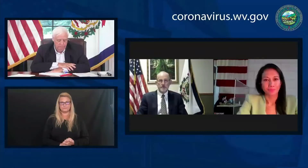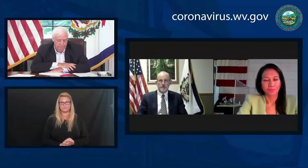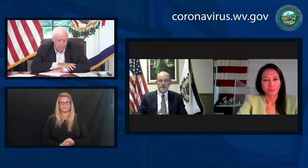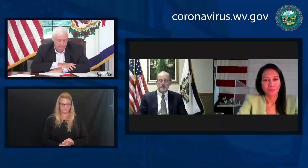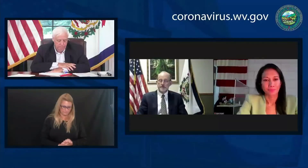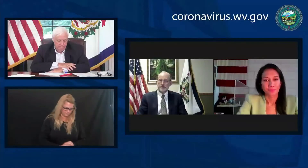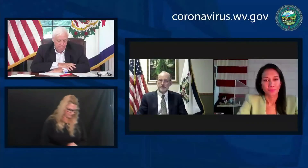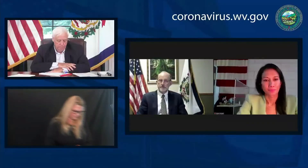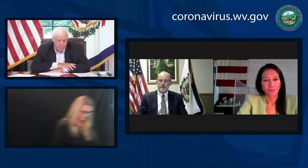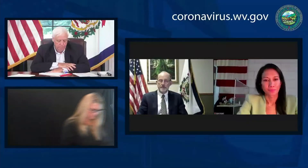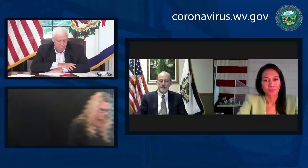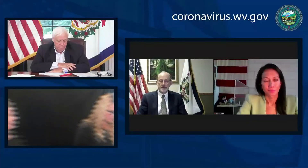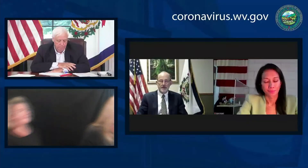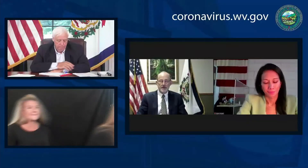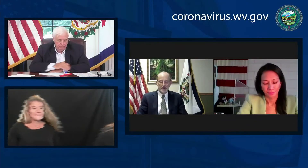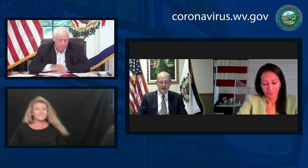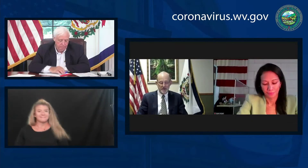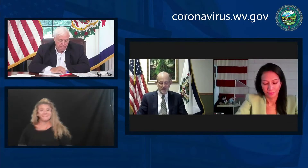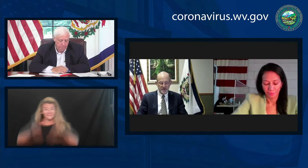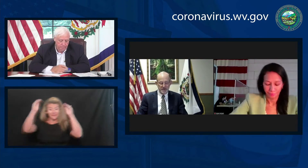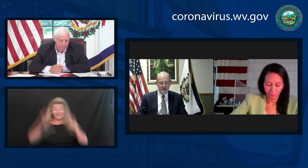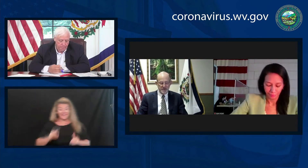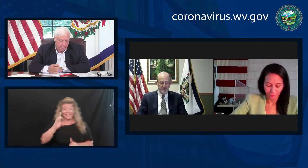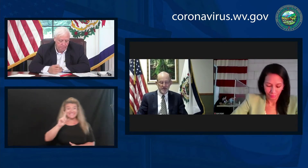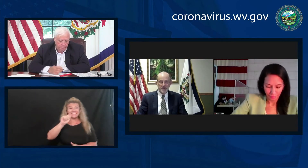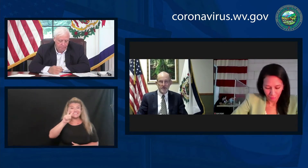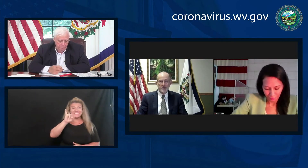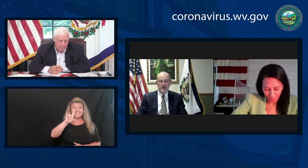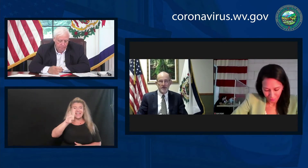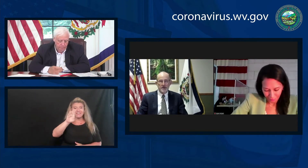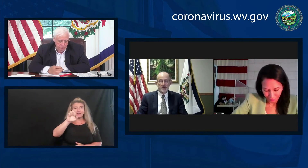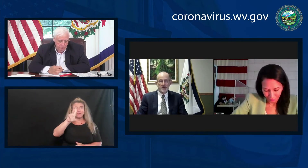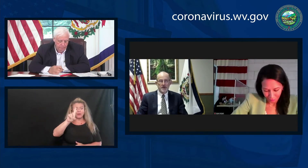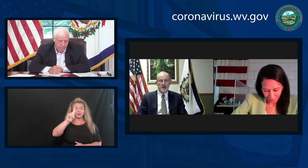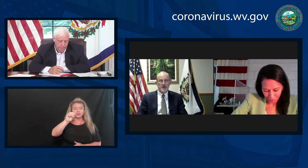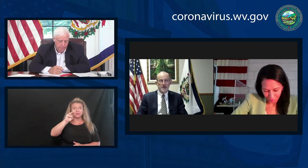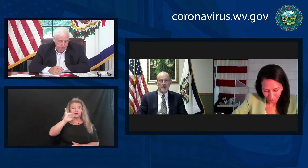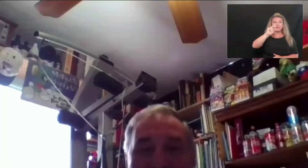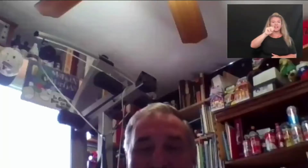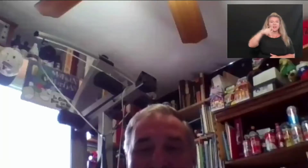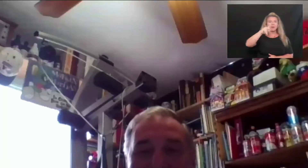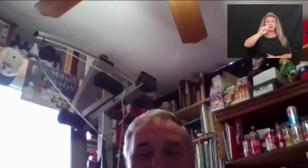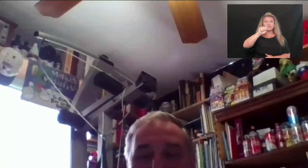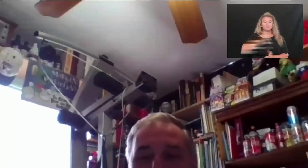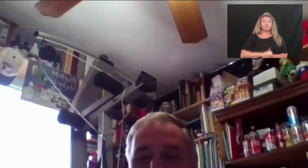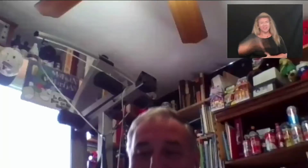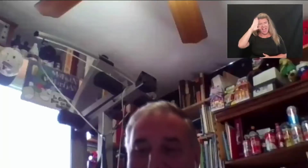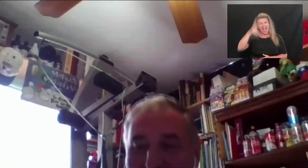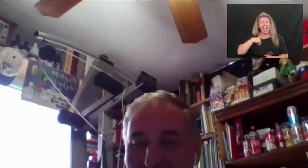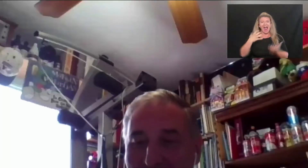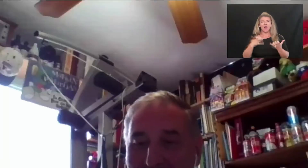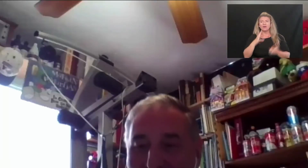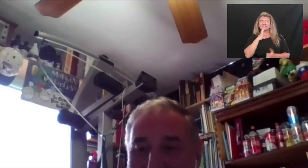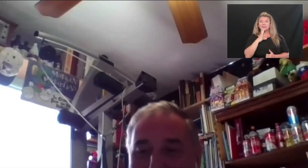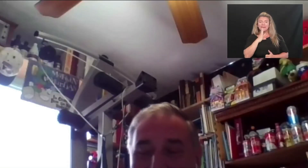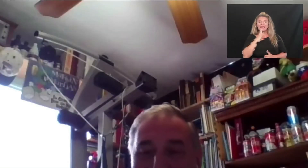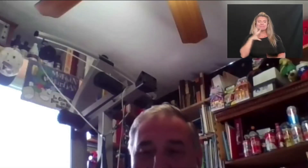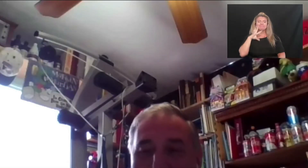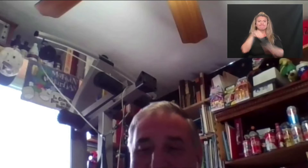All right, thank you, Mark. Next, we'll go to David Beard with the Dominion Post. Hi. I want to speak in the context